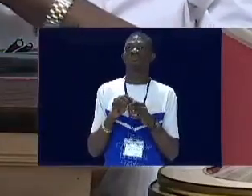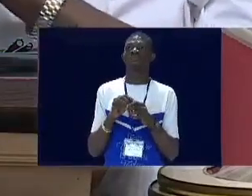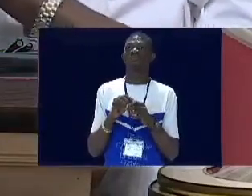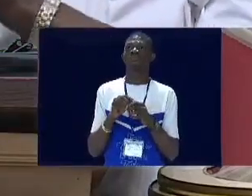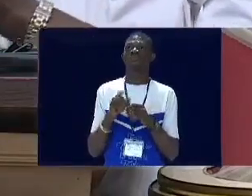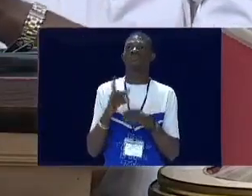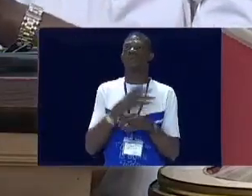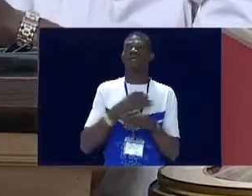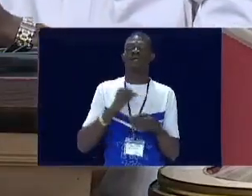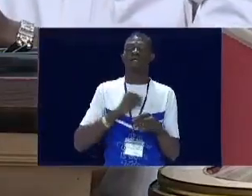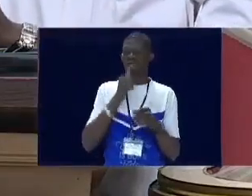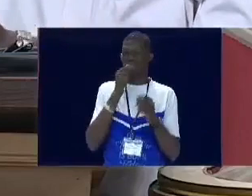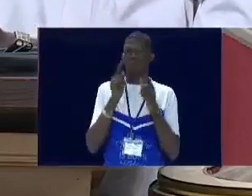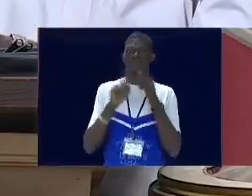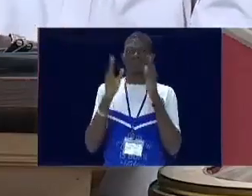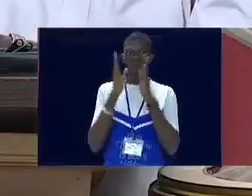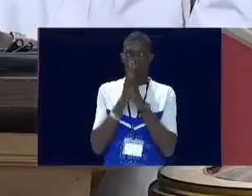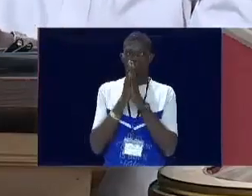And I'm to pray